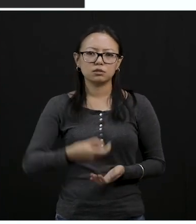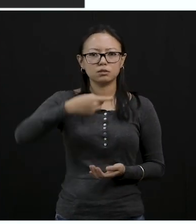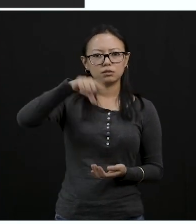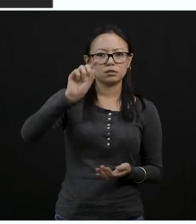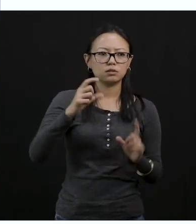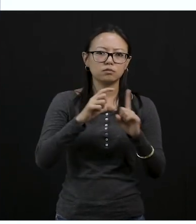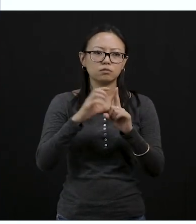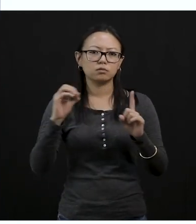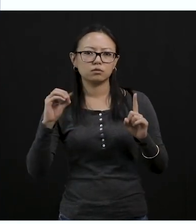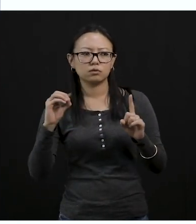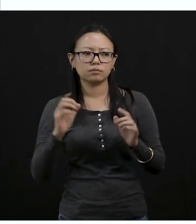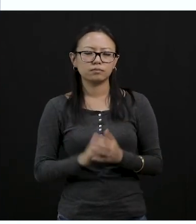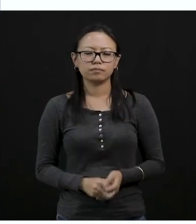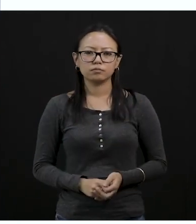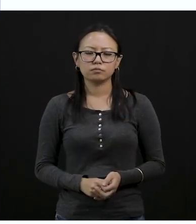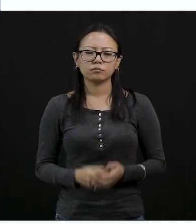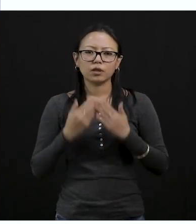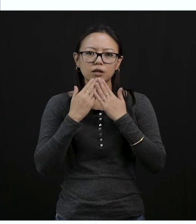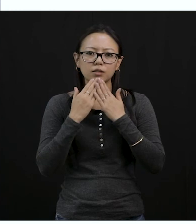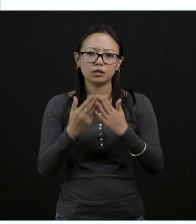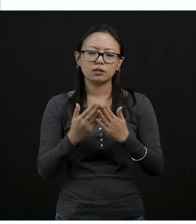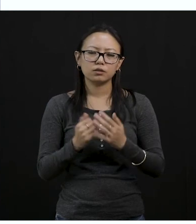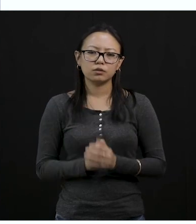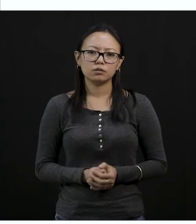this lesson. So thank you